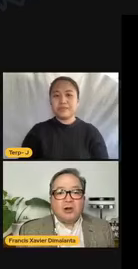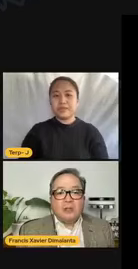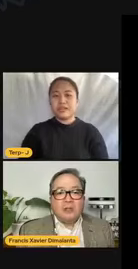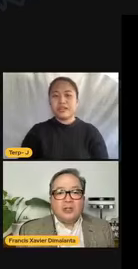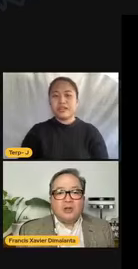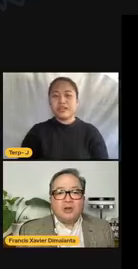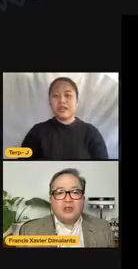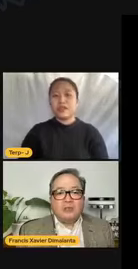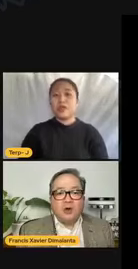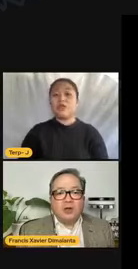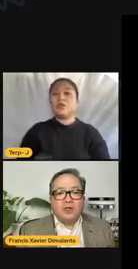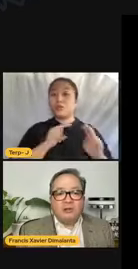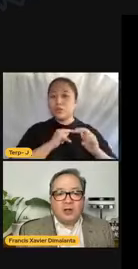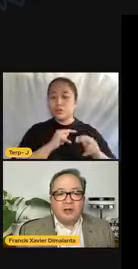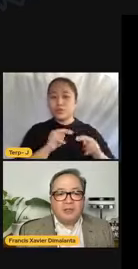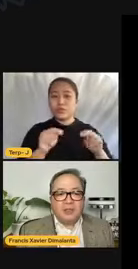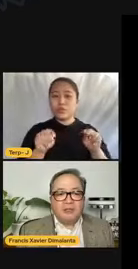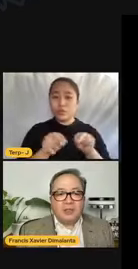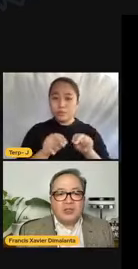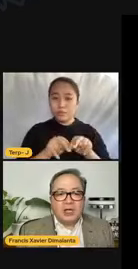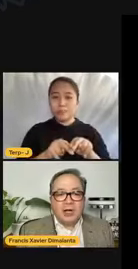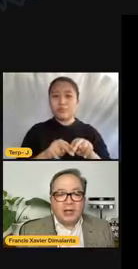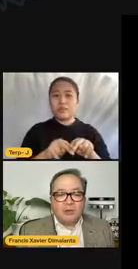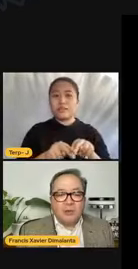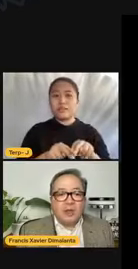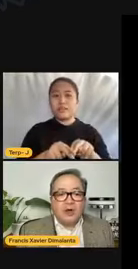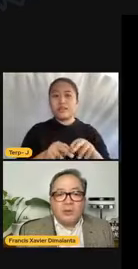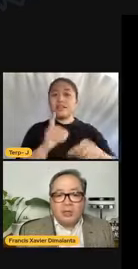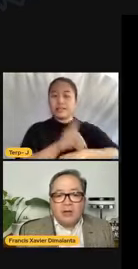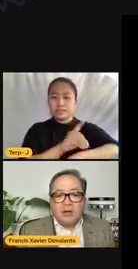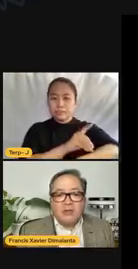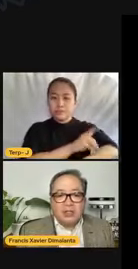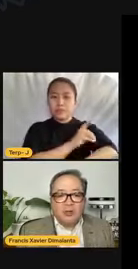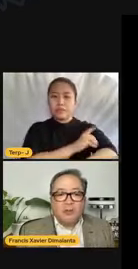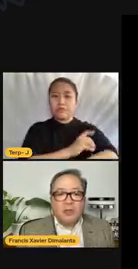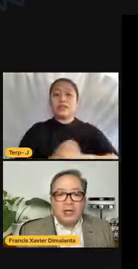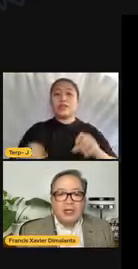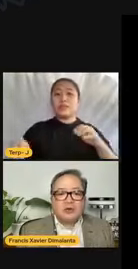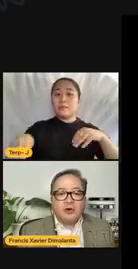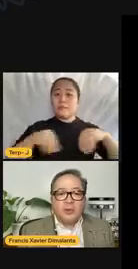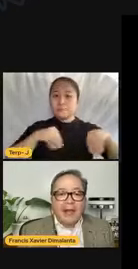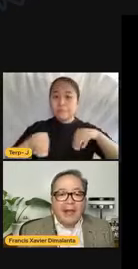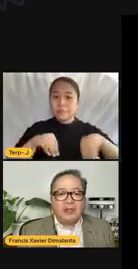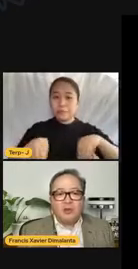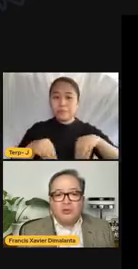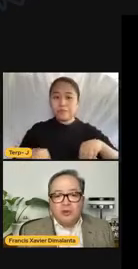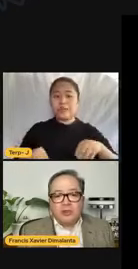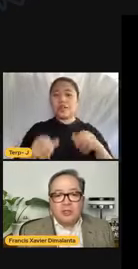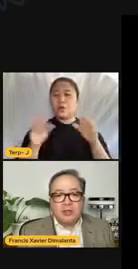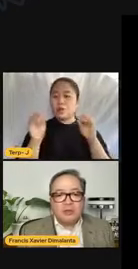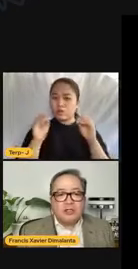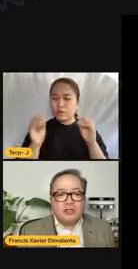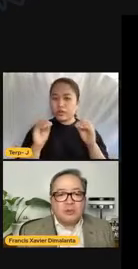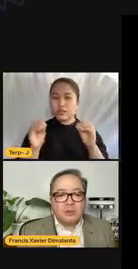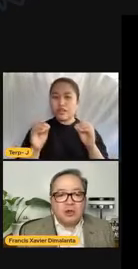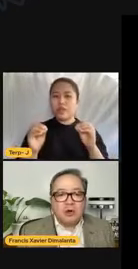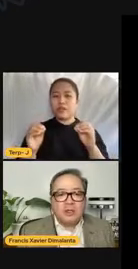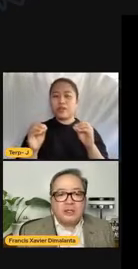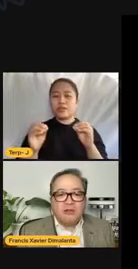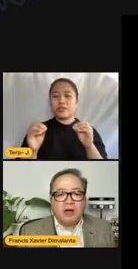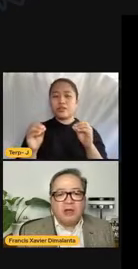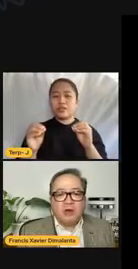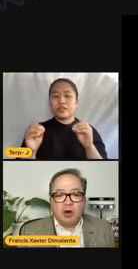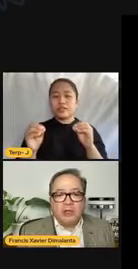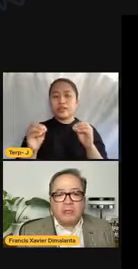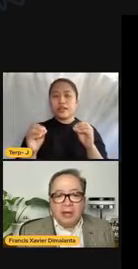So the normal gross motor development of a child with or without Down syndrome is from head to foot, which is what we